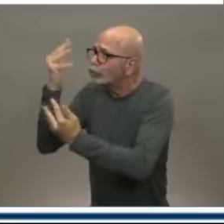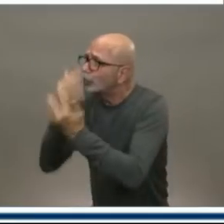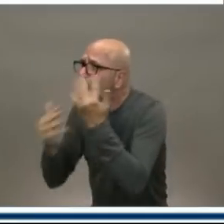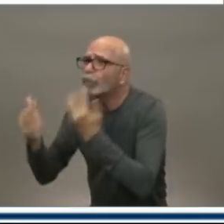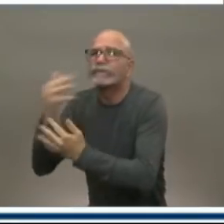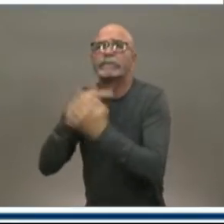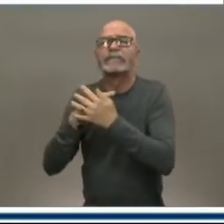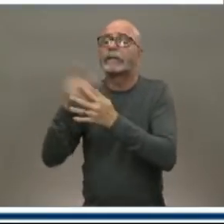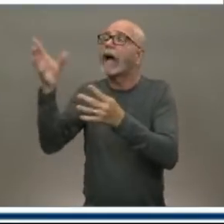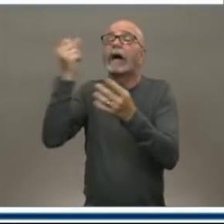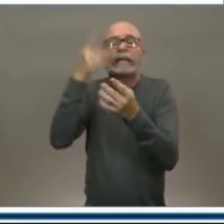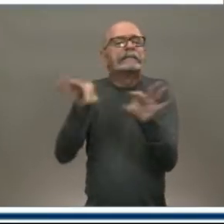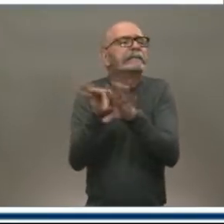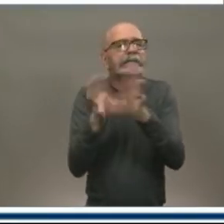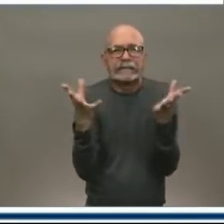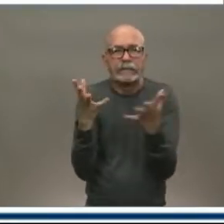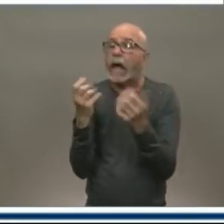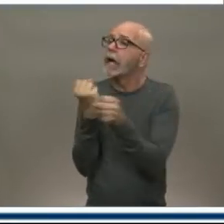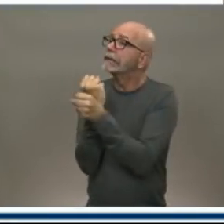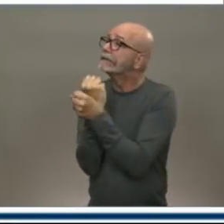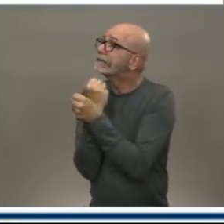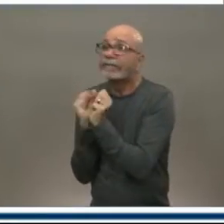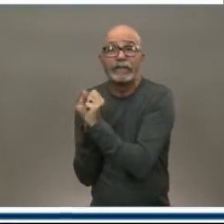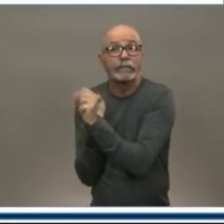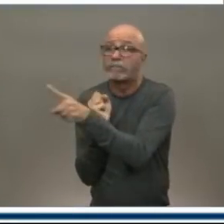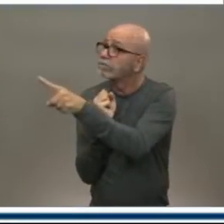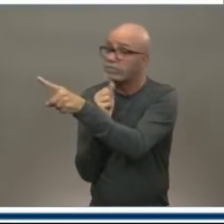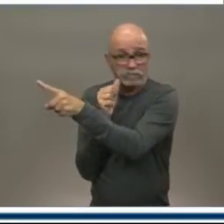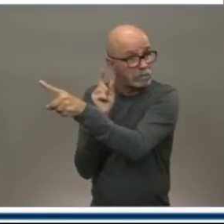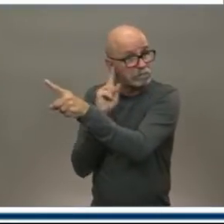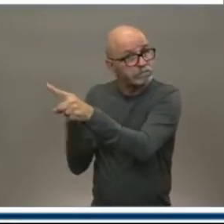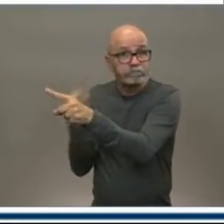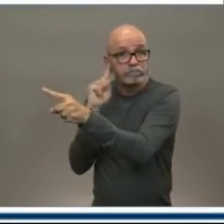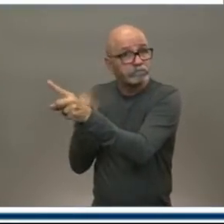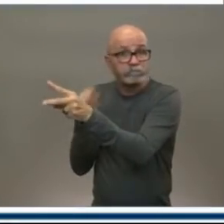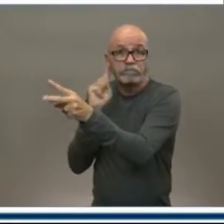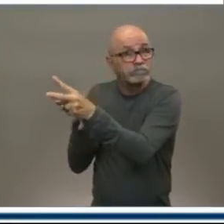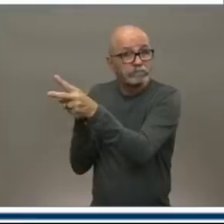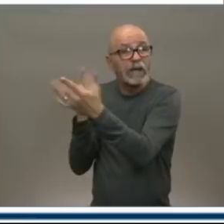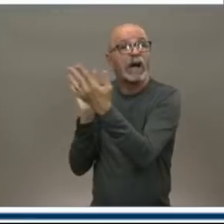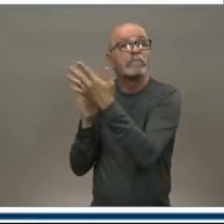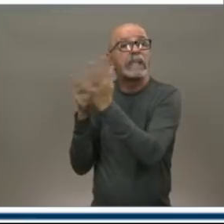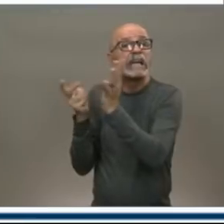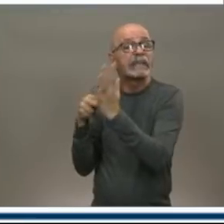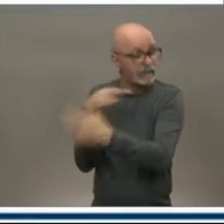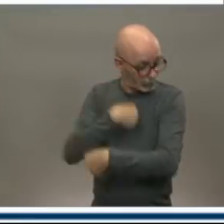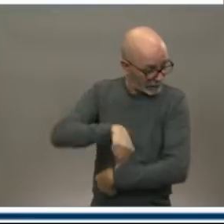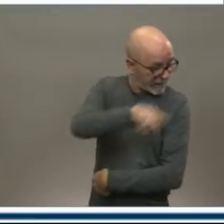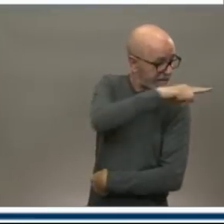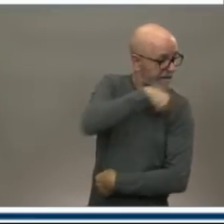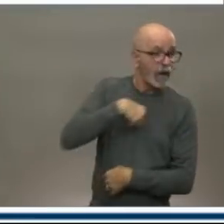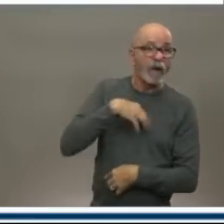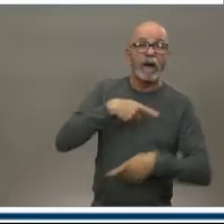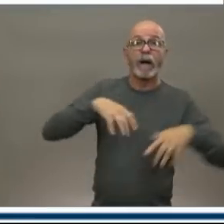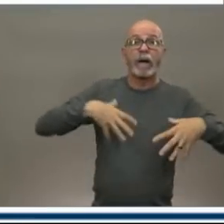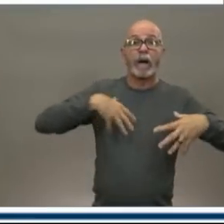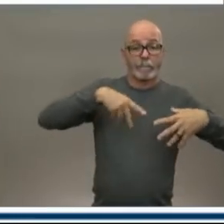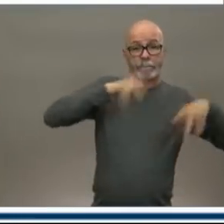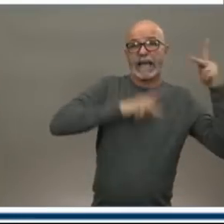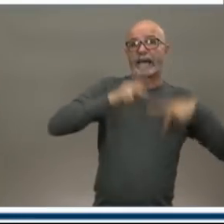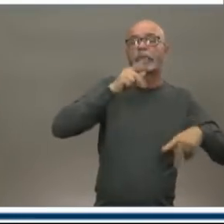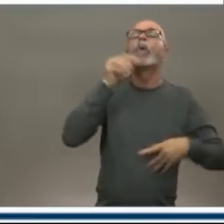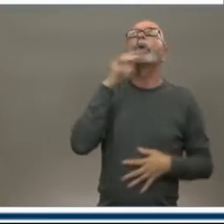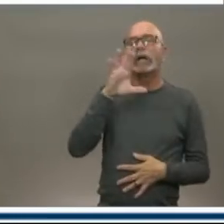it safely. And when you're not following those rules, you're putting all of us at risk. And we do have enforcement, and we will use enforcement